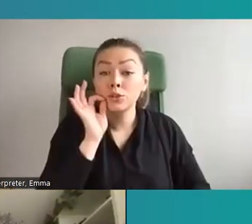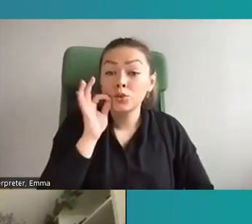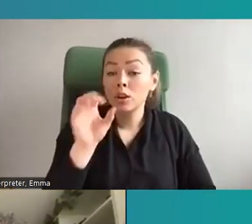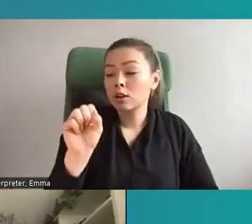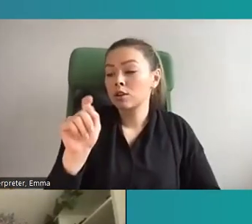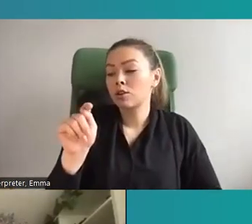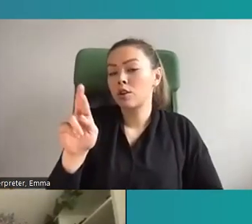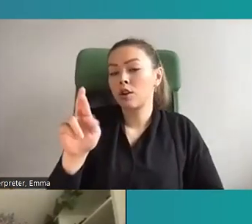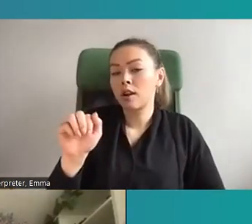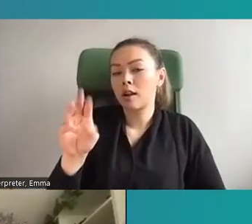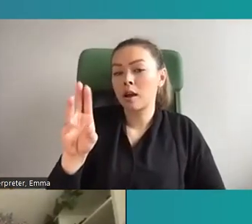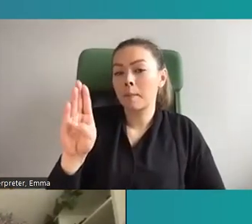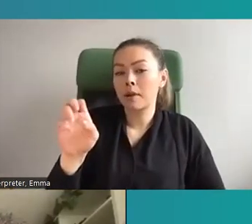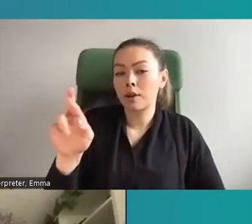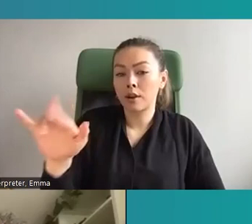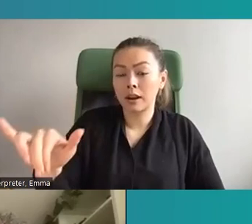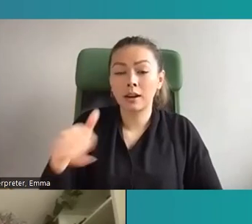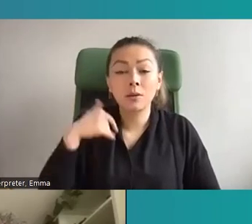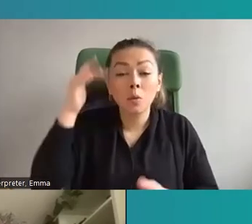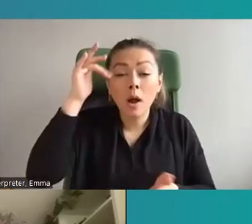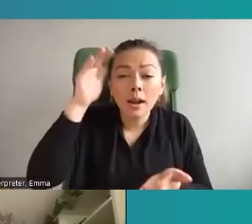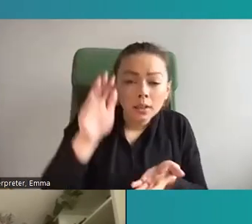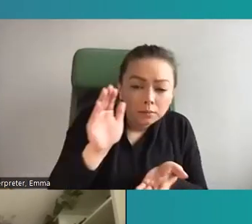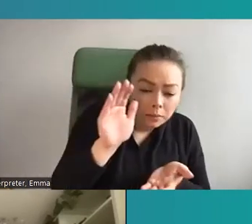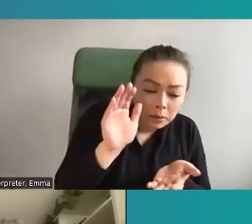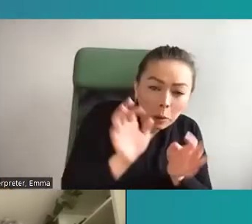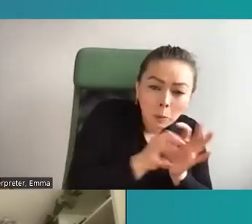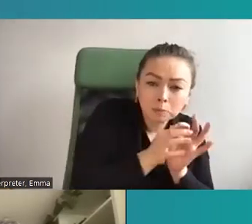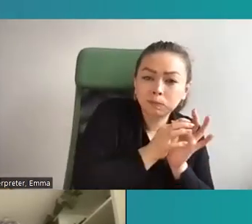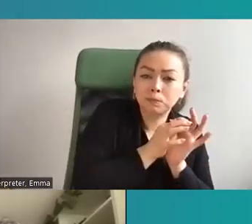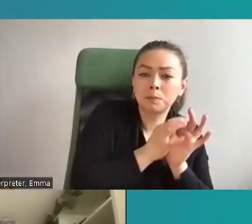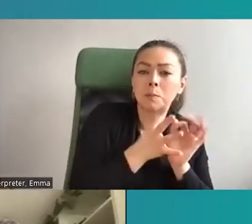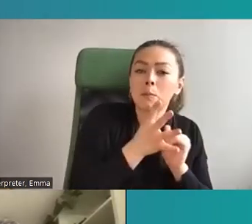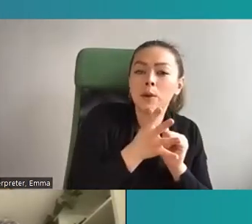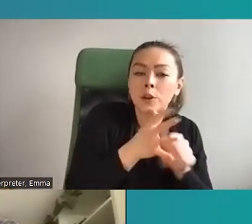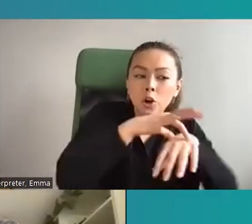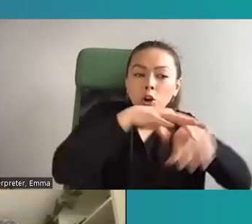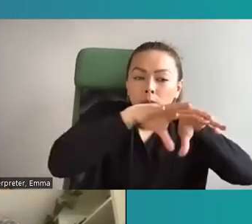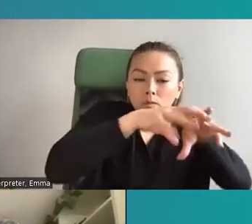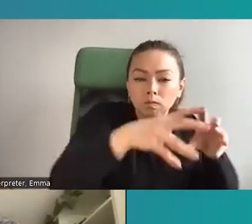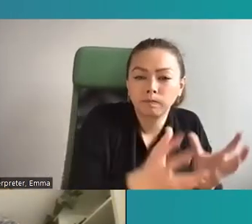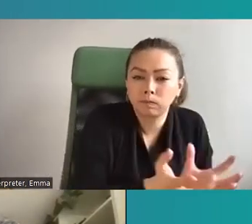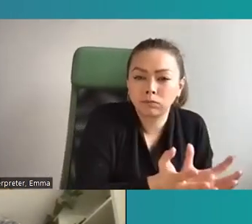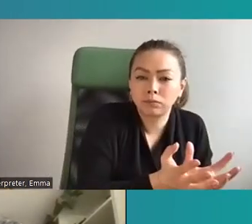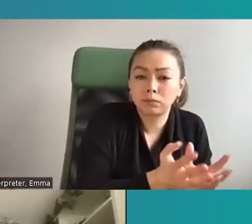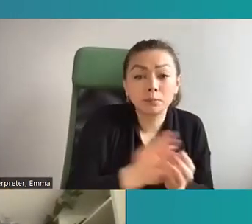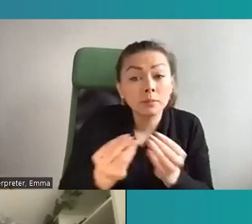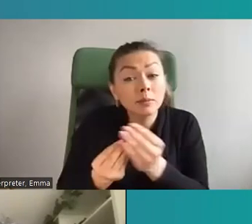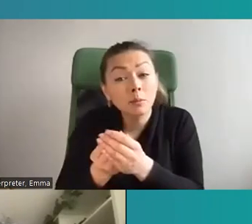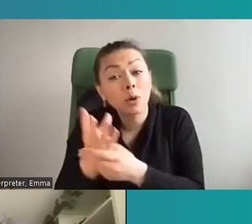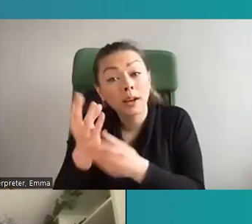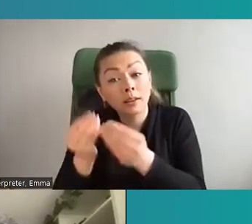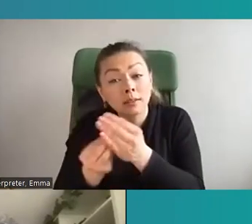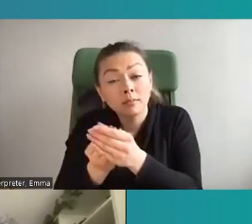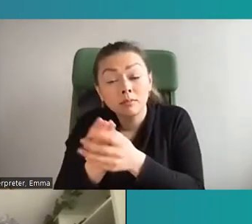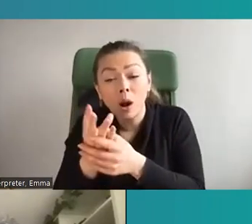the closest to the Mother Earth. And she's the one who brings the best medicine in the spring, is to bring us those